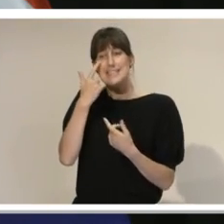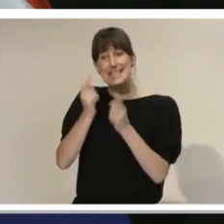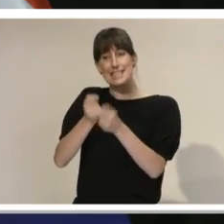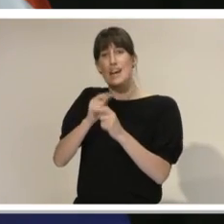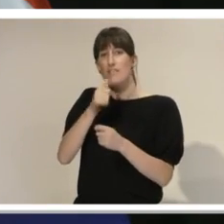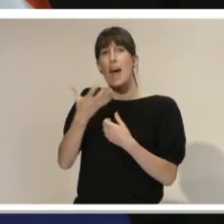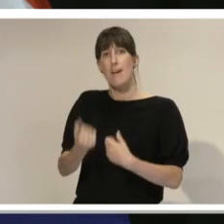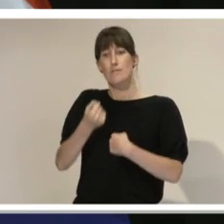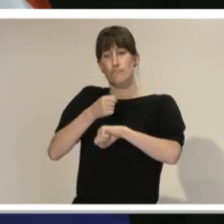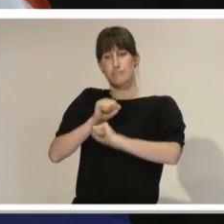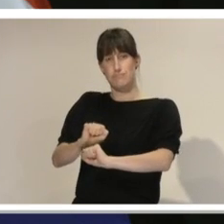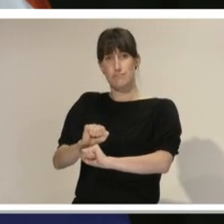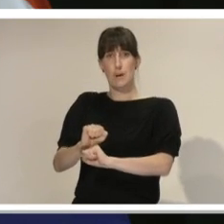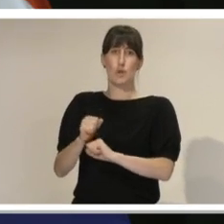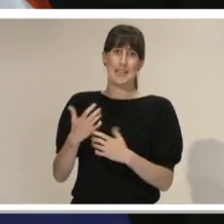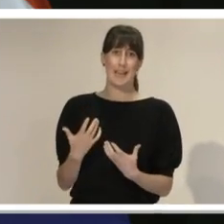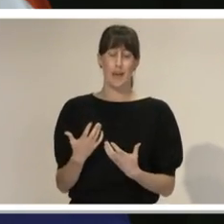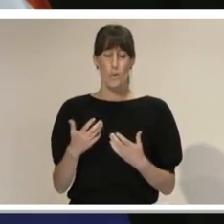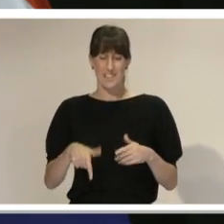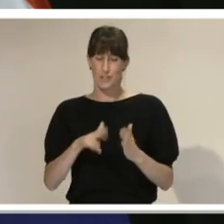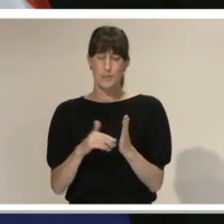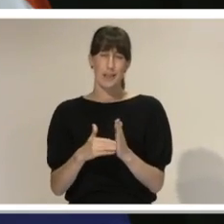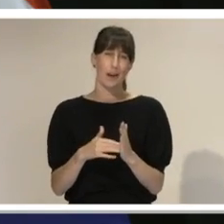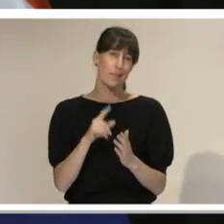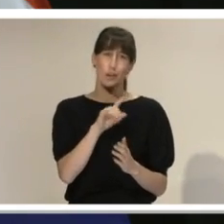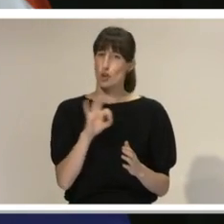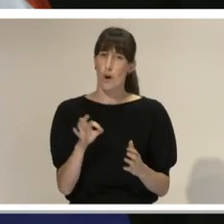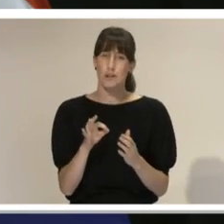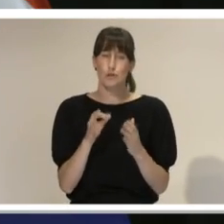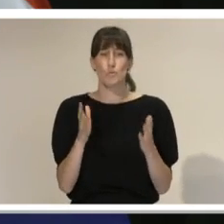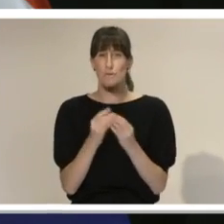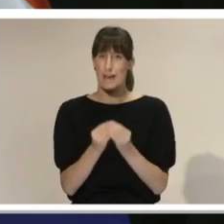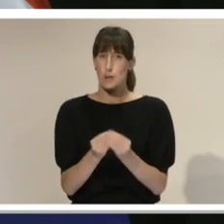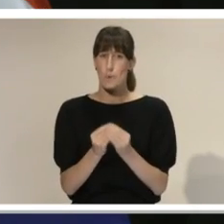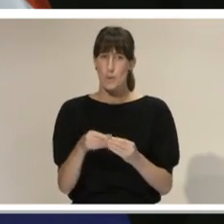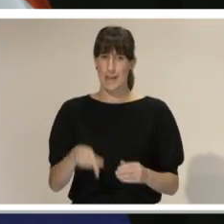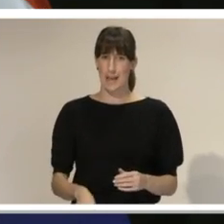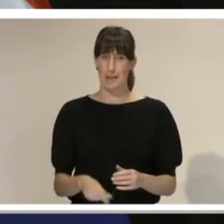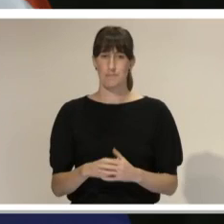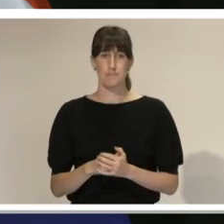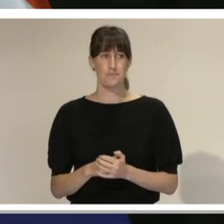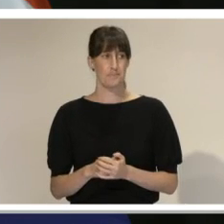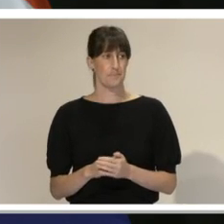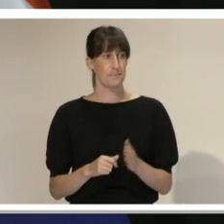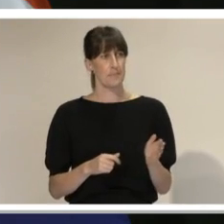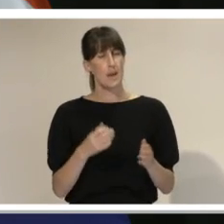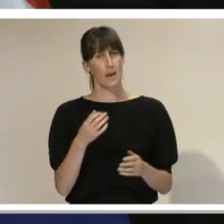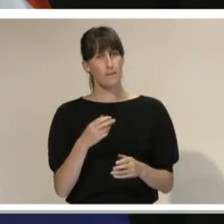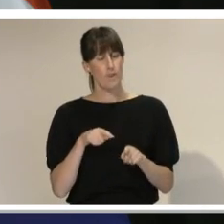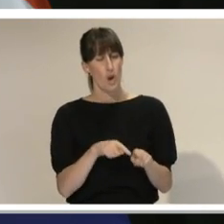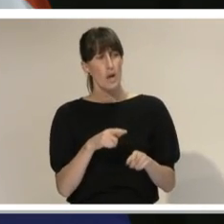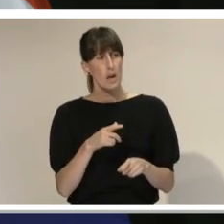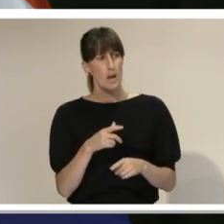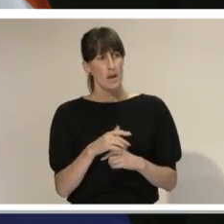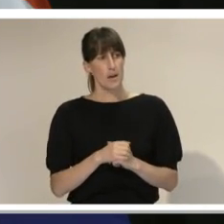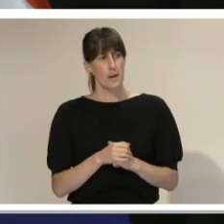it's unlikely to provide any useful information until we get, I think, really much more reliable antibody tests. Do you have any comment on